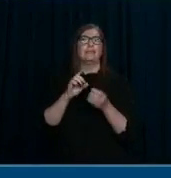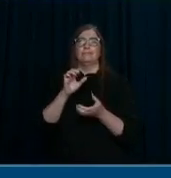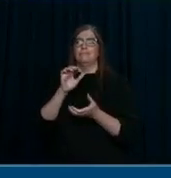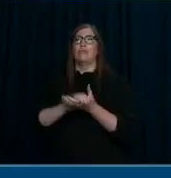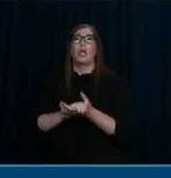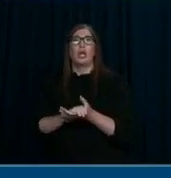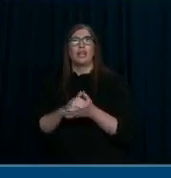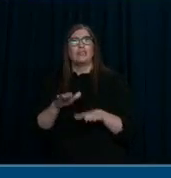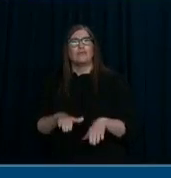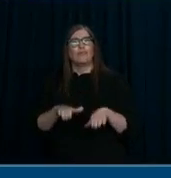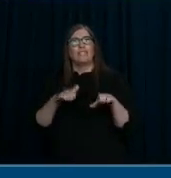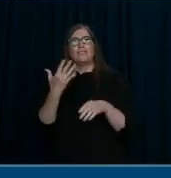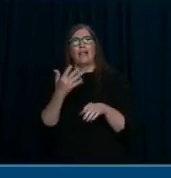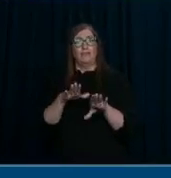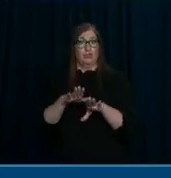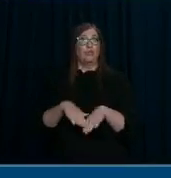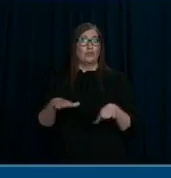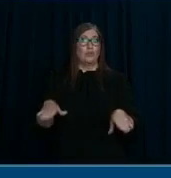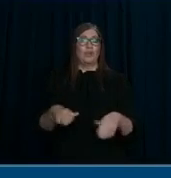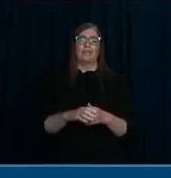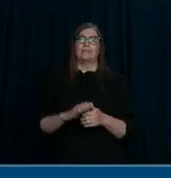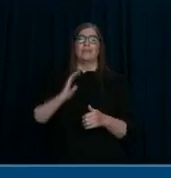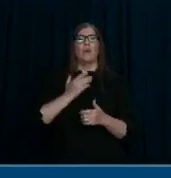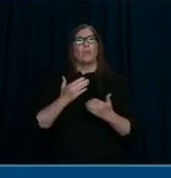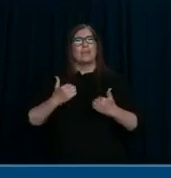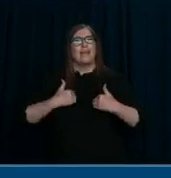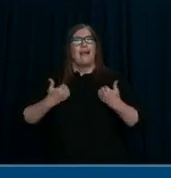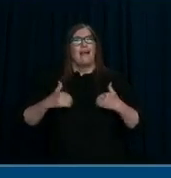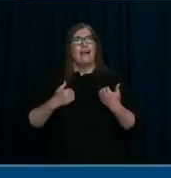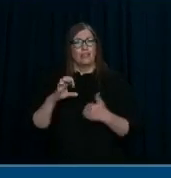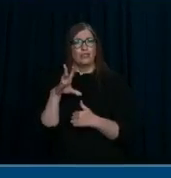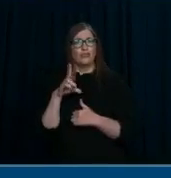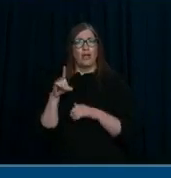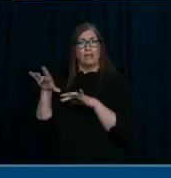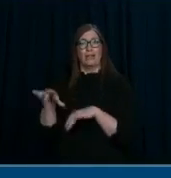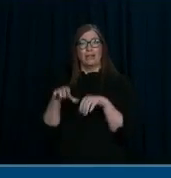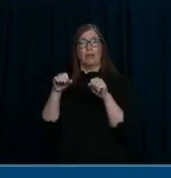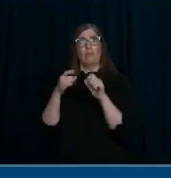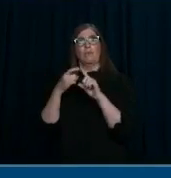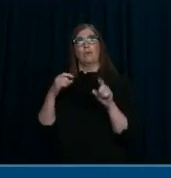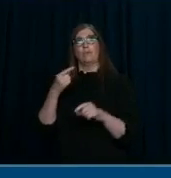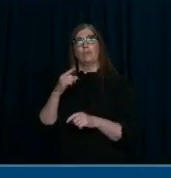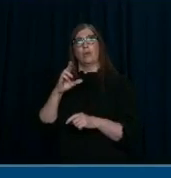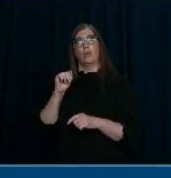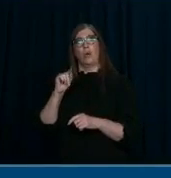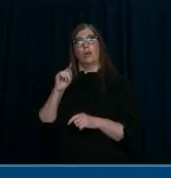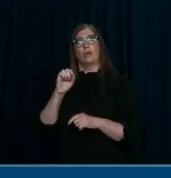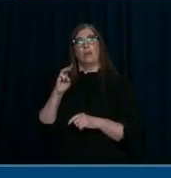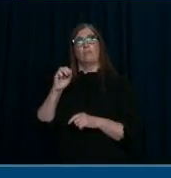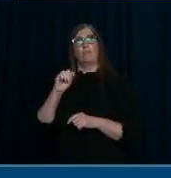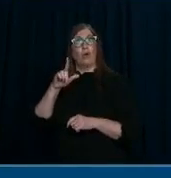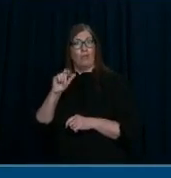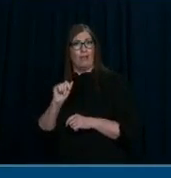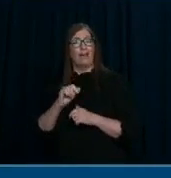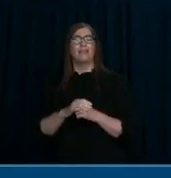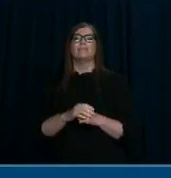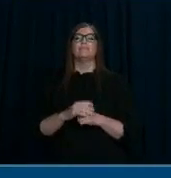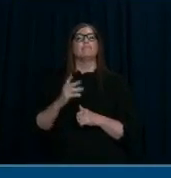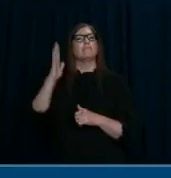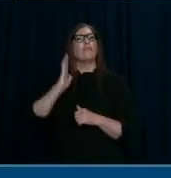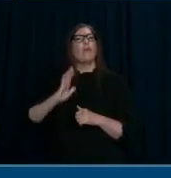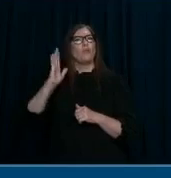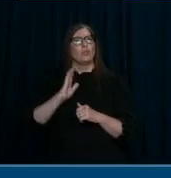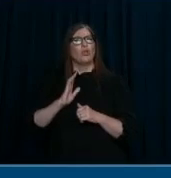married, raised our 5 children. Our youngest, we adopted from Guatemala. As a former